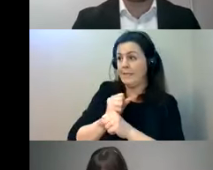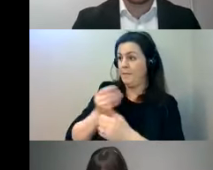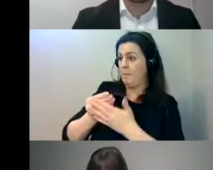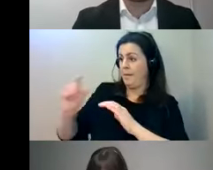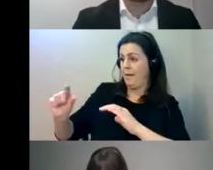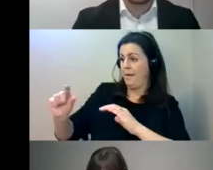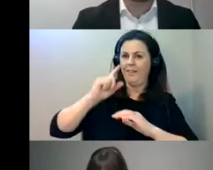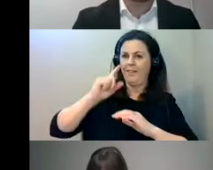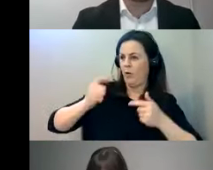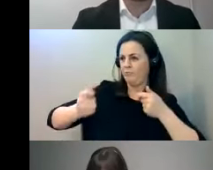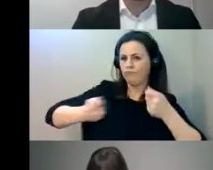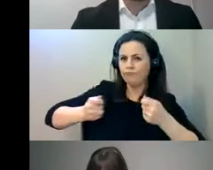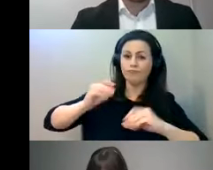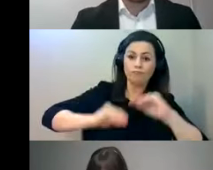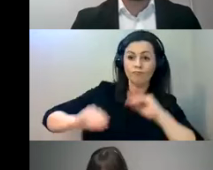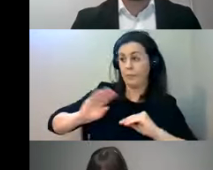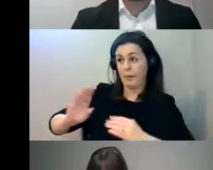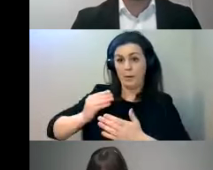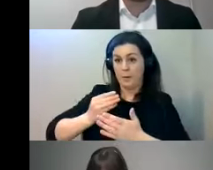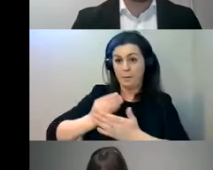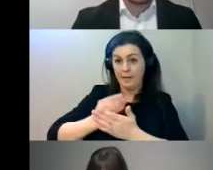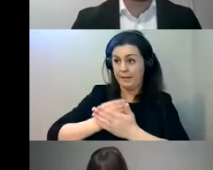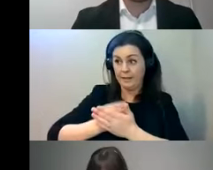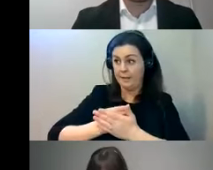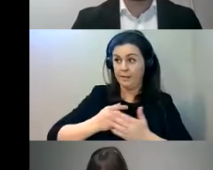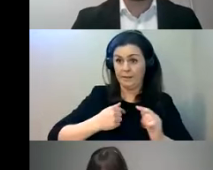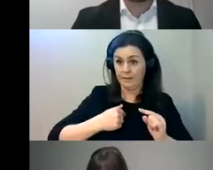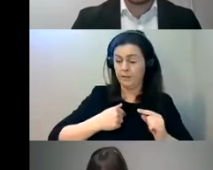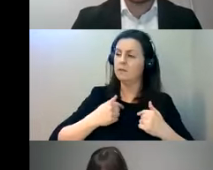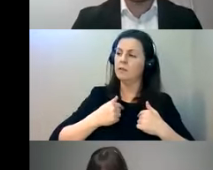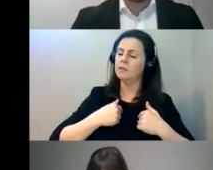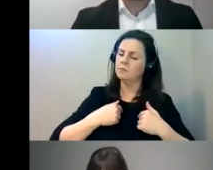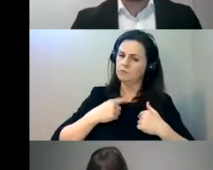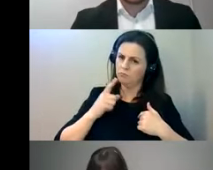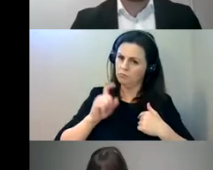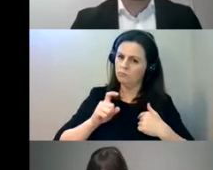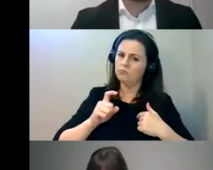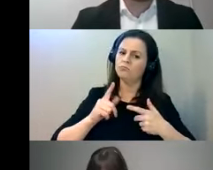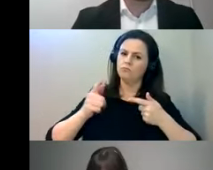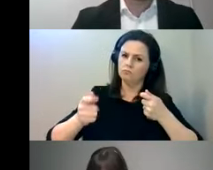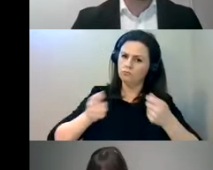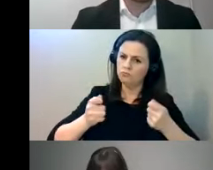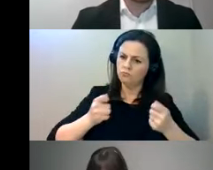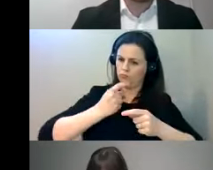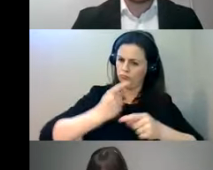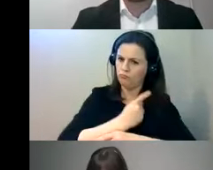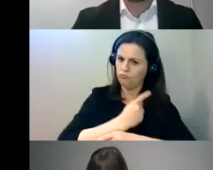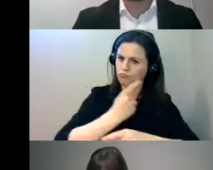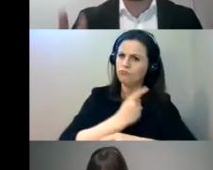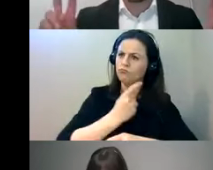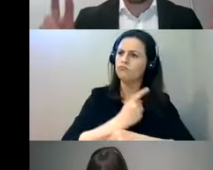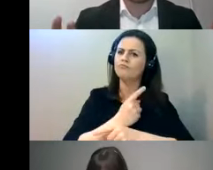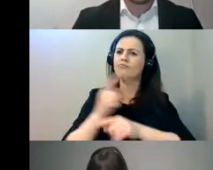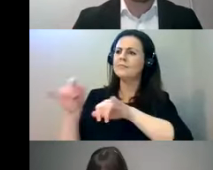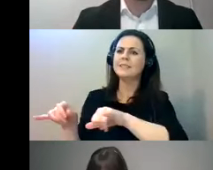property of the grantor is expected to exercise the degree of care, diligence, and skill that a